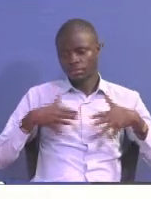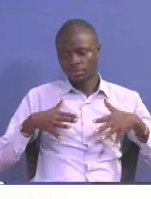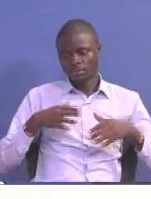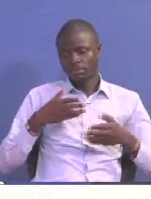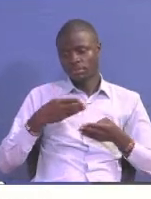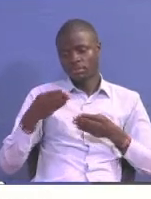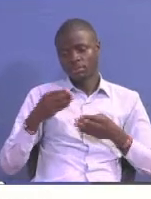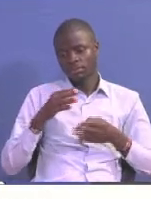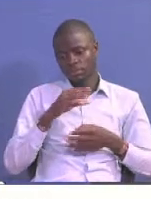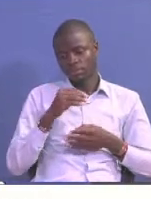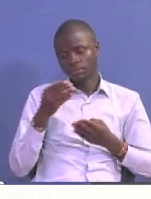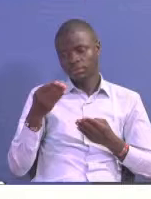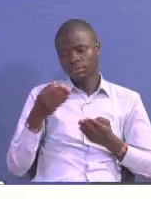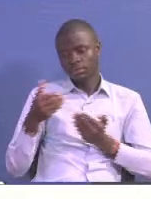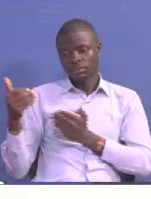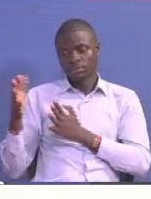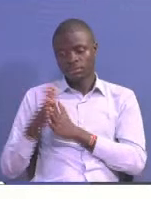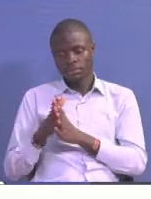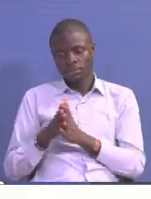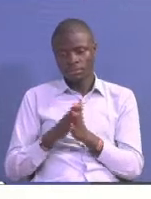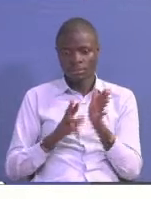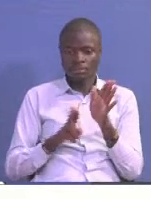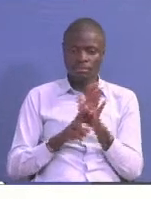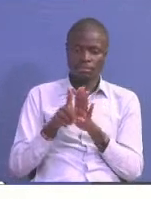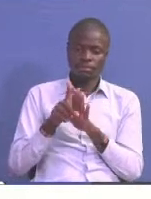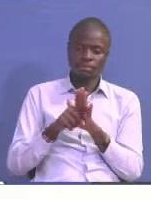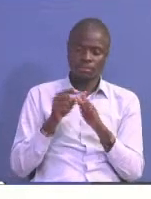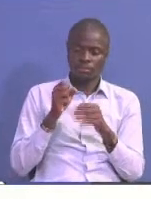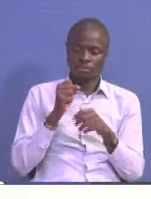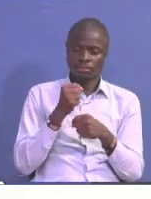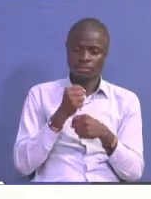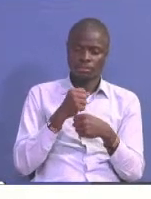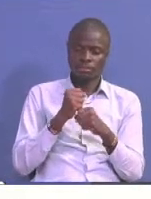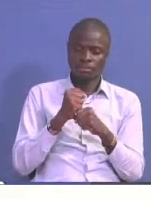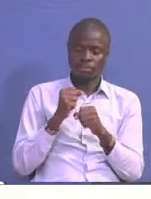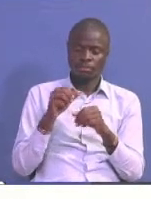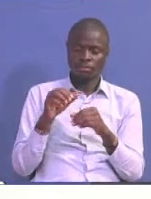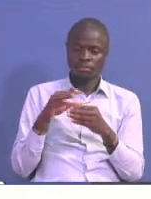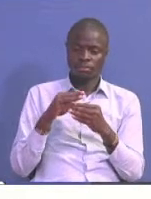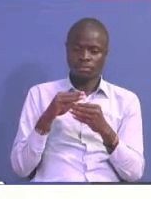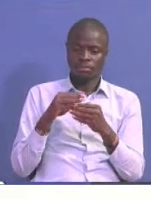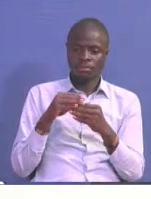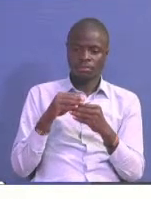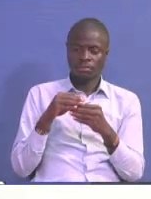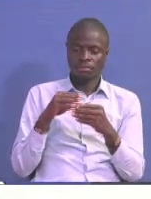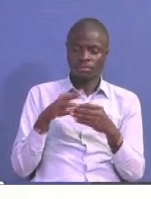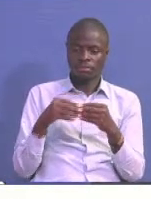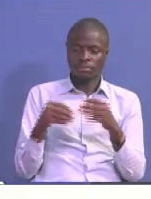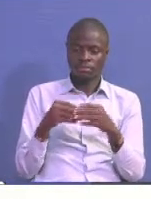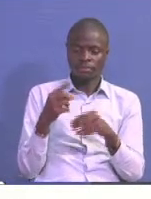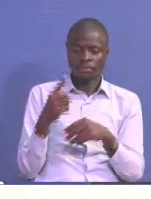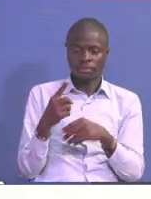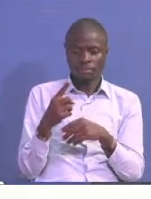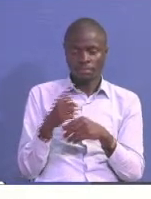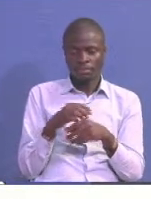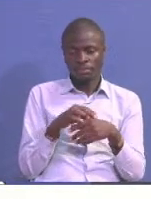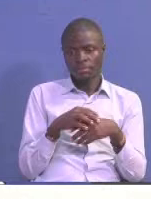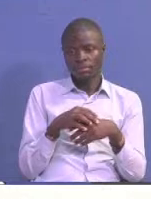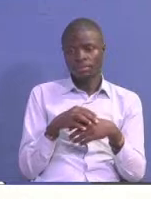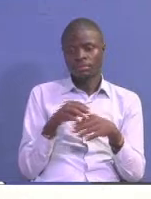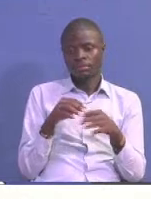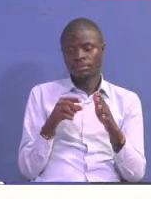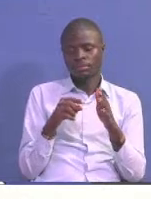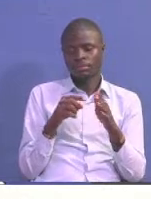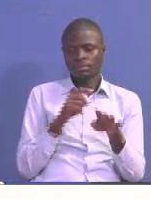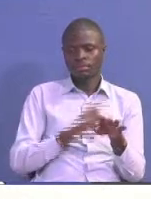the products, unless you can innovate. So this is an area where, when we are talking about